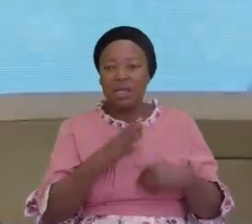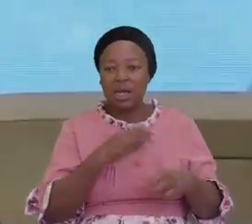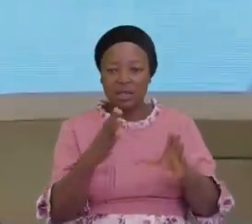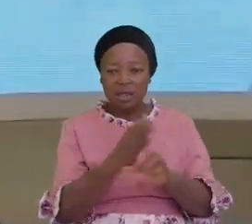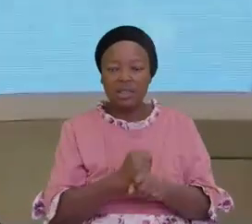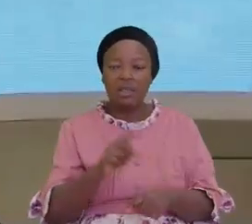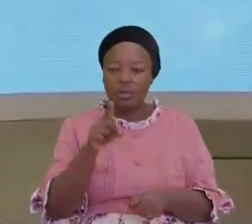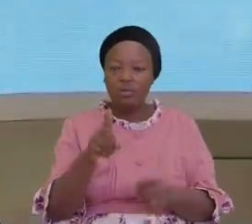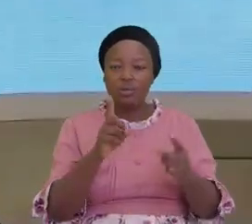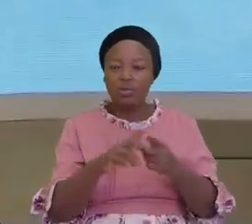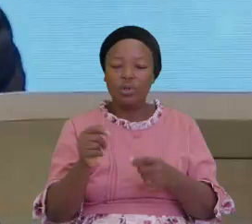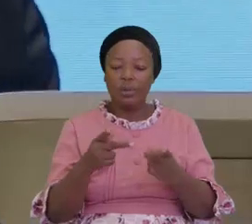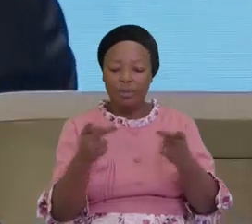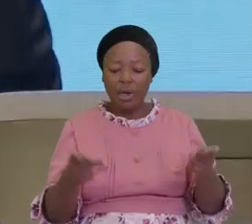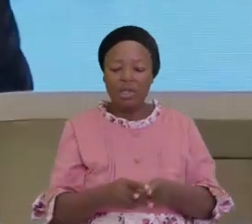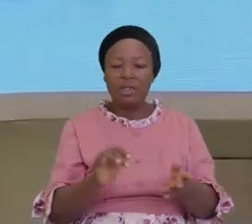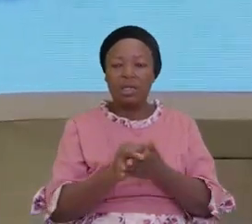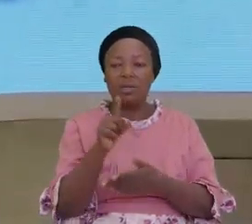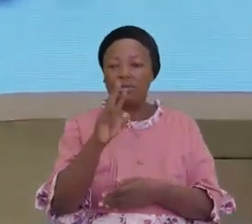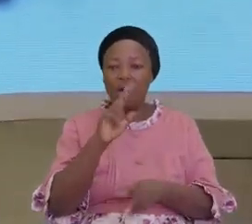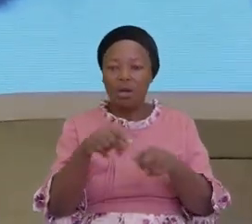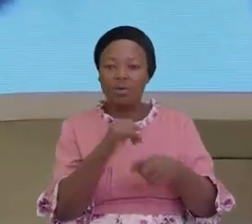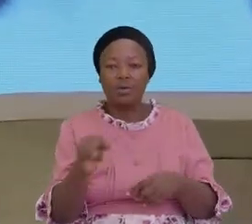the destination you are going.